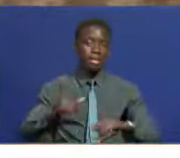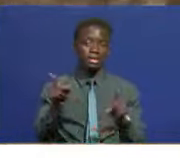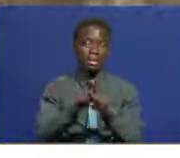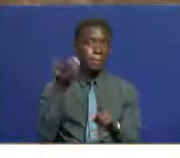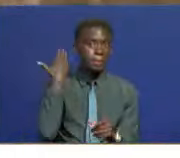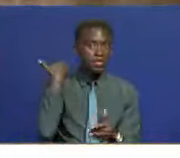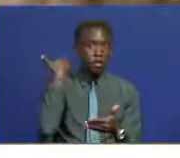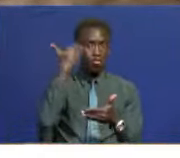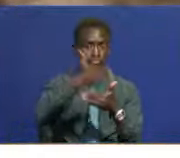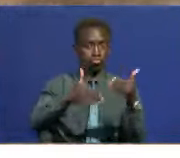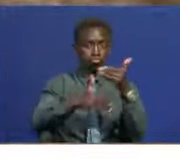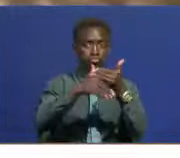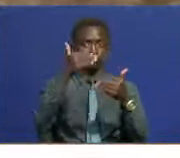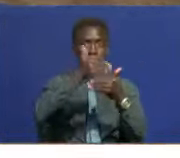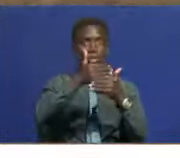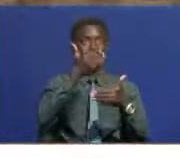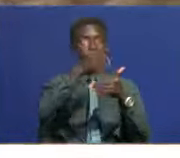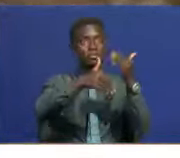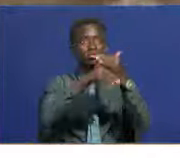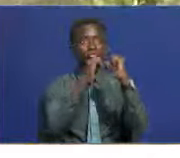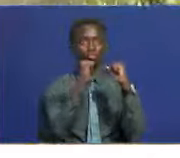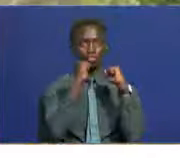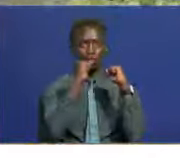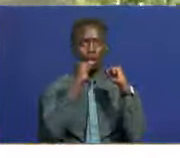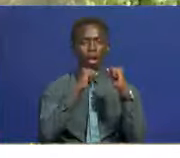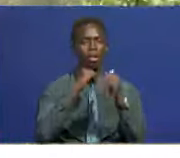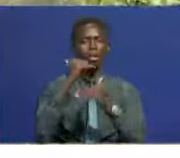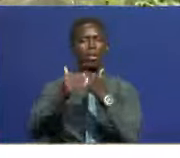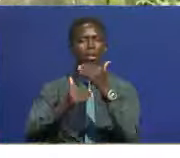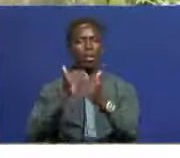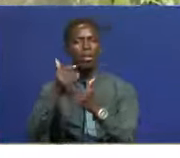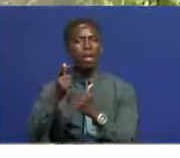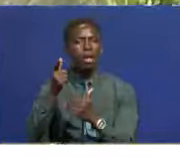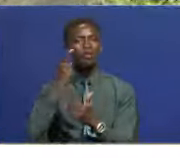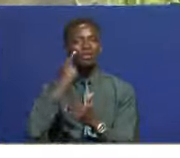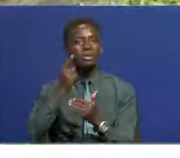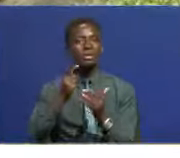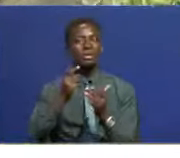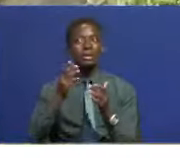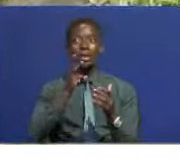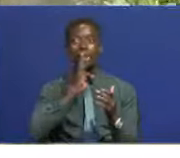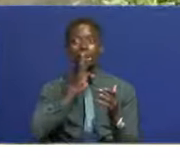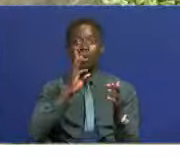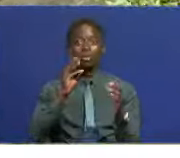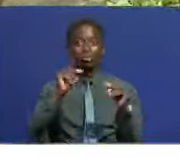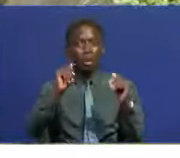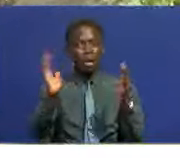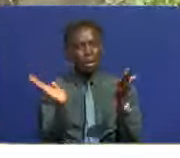were strengthened. Eventually, they will either sink in or